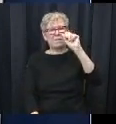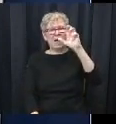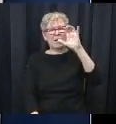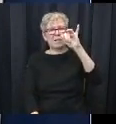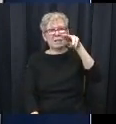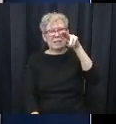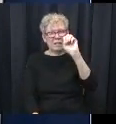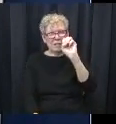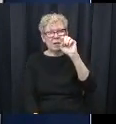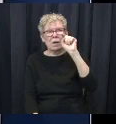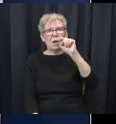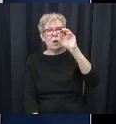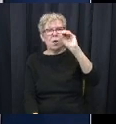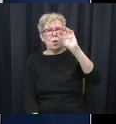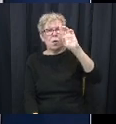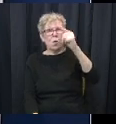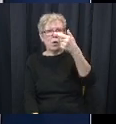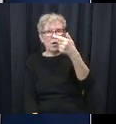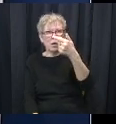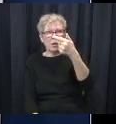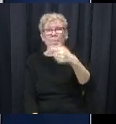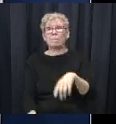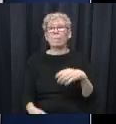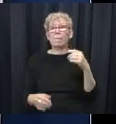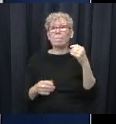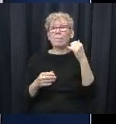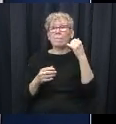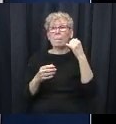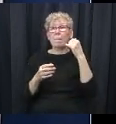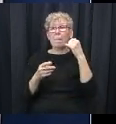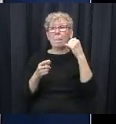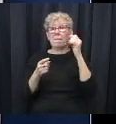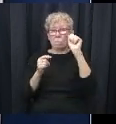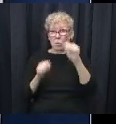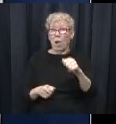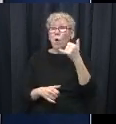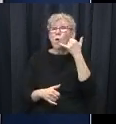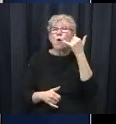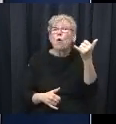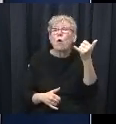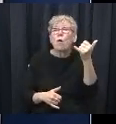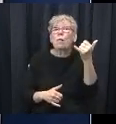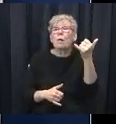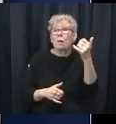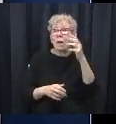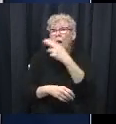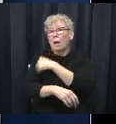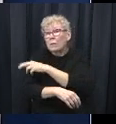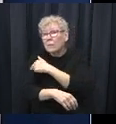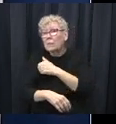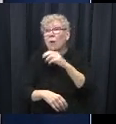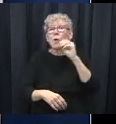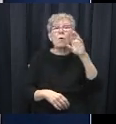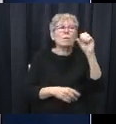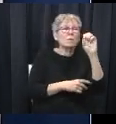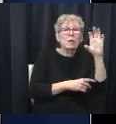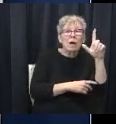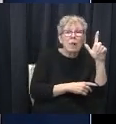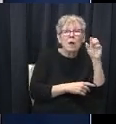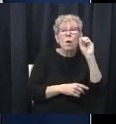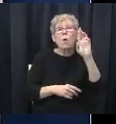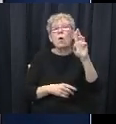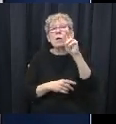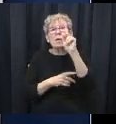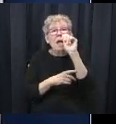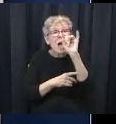or SCL, Centura. And of course, you can check with your local pharmacy as well. Many pharmacies have the vaccine,